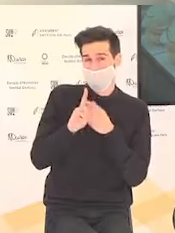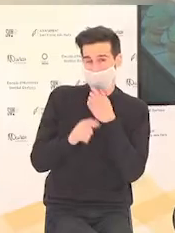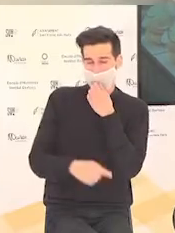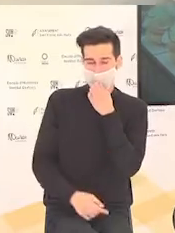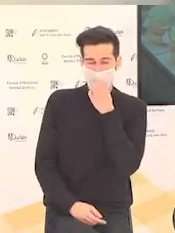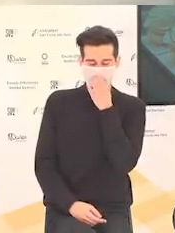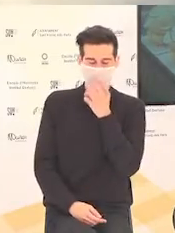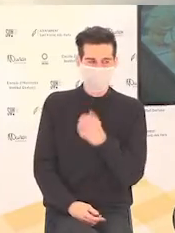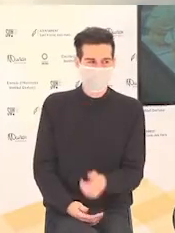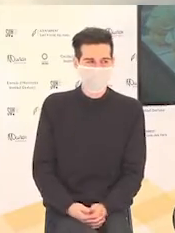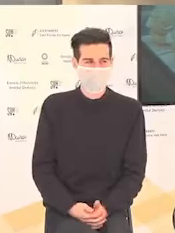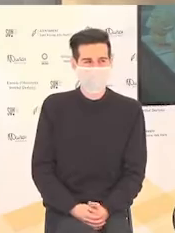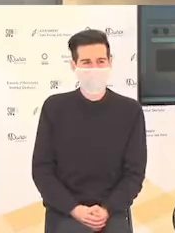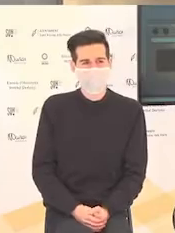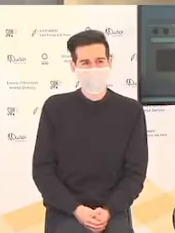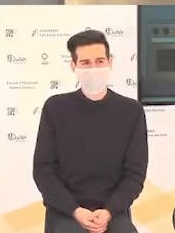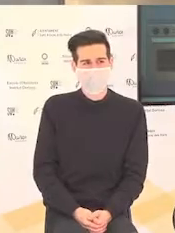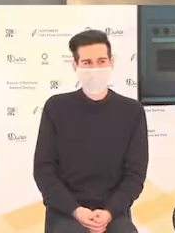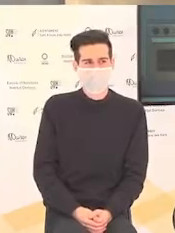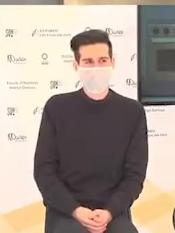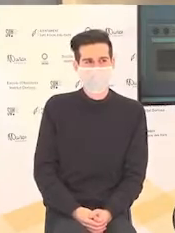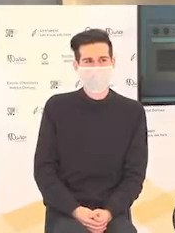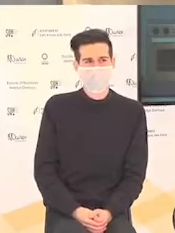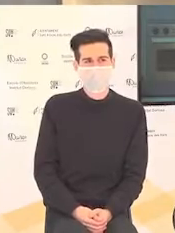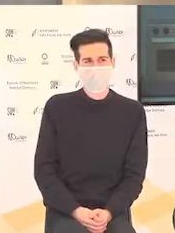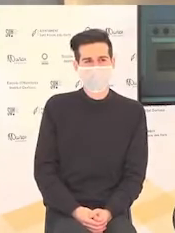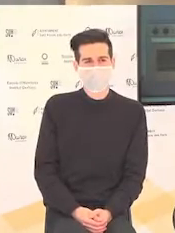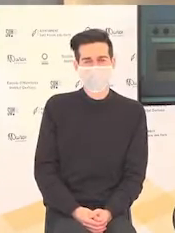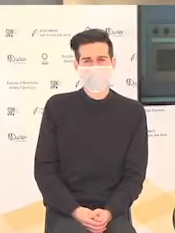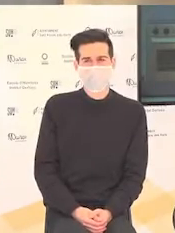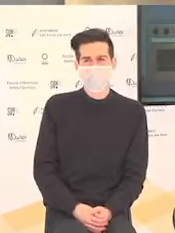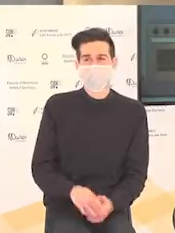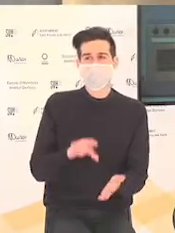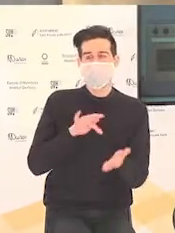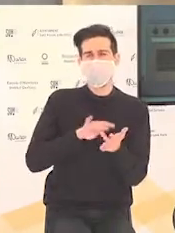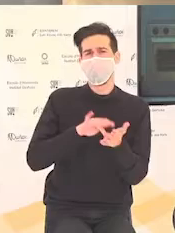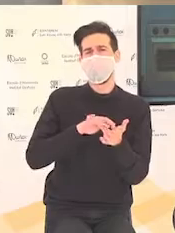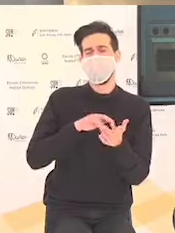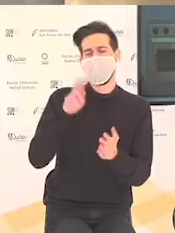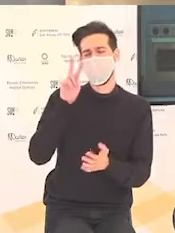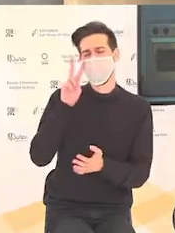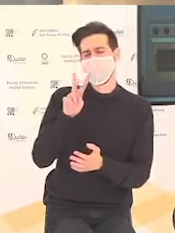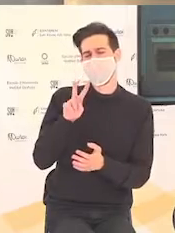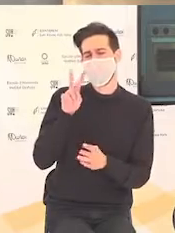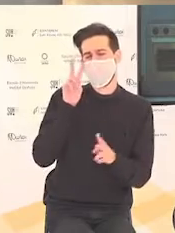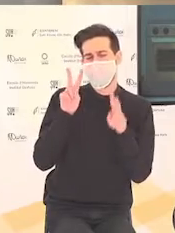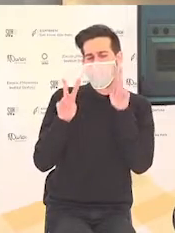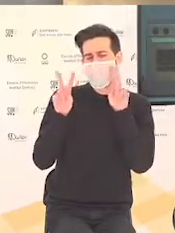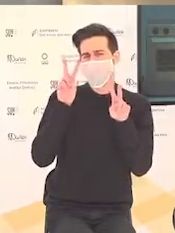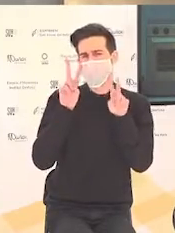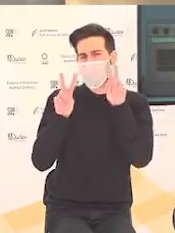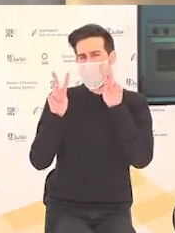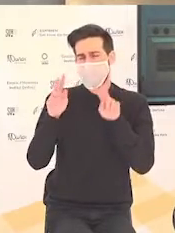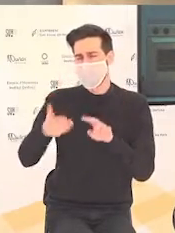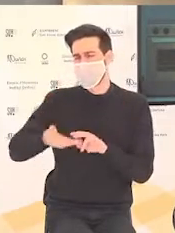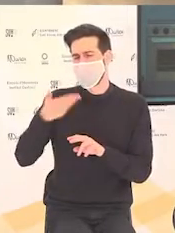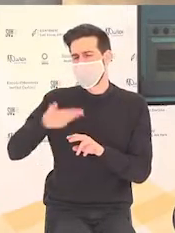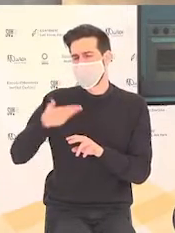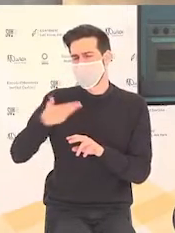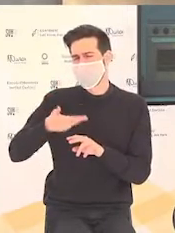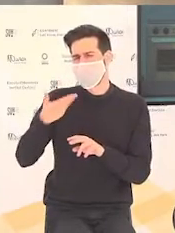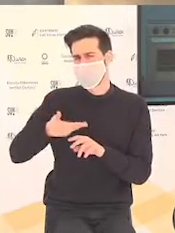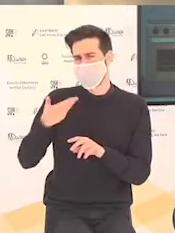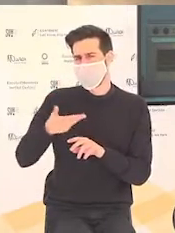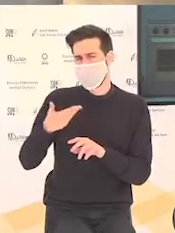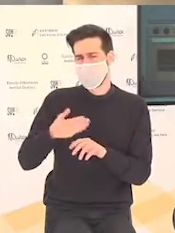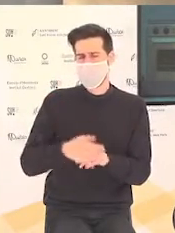So it's the visual side of things is very important. El componente visual de las elaboraciones es realmente muy importante. Okay, I'm probably not